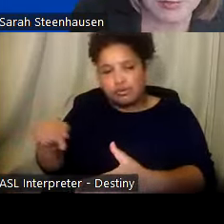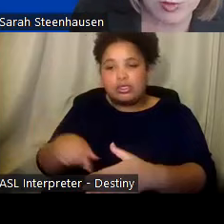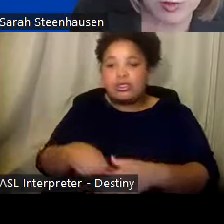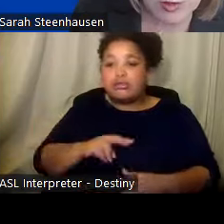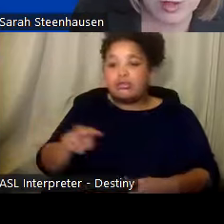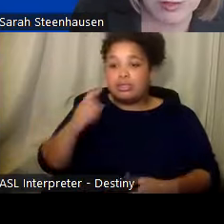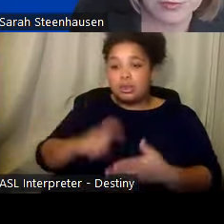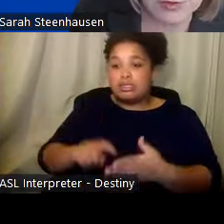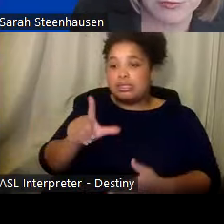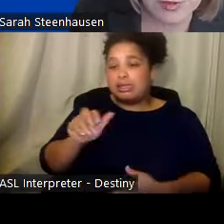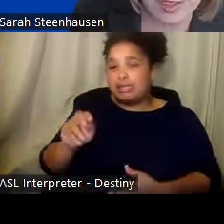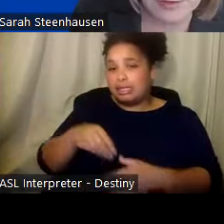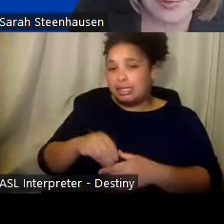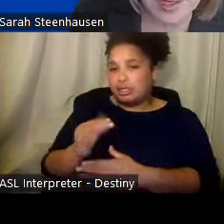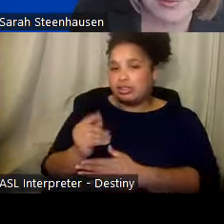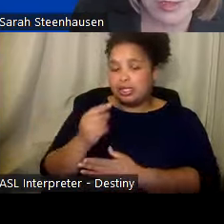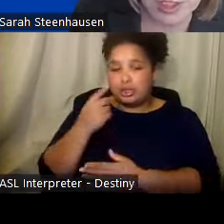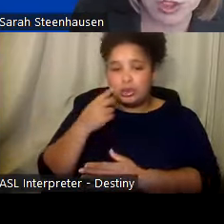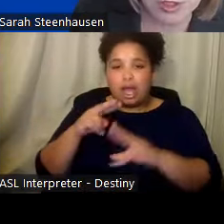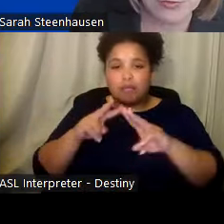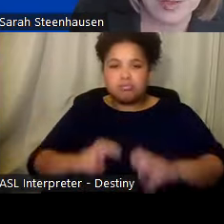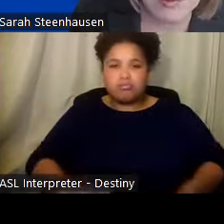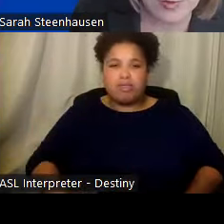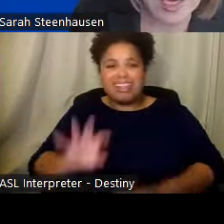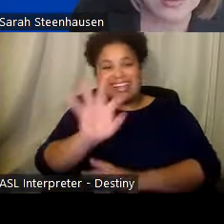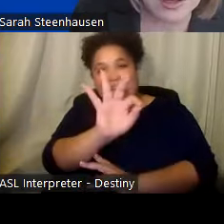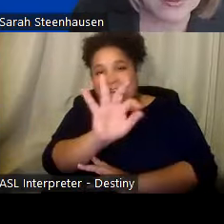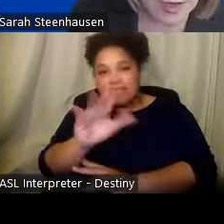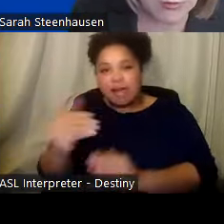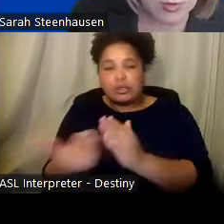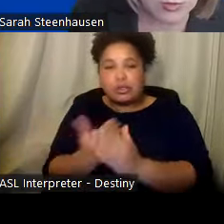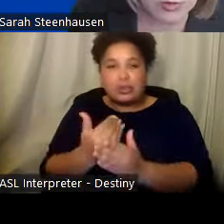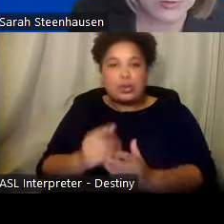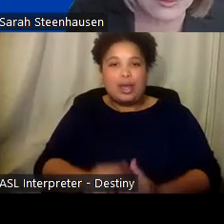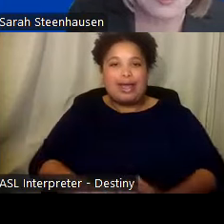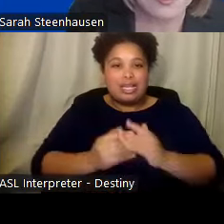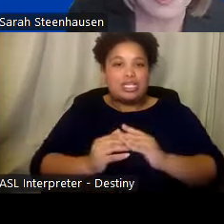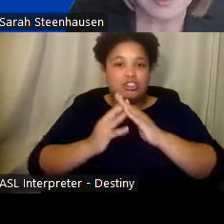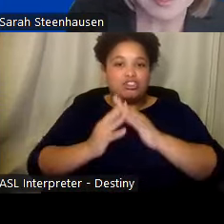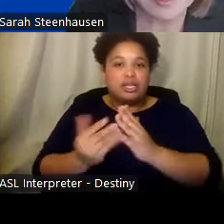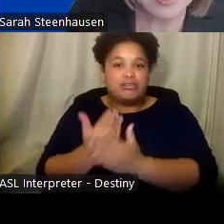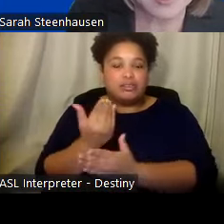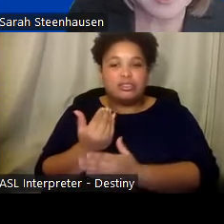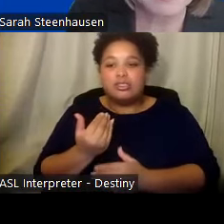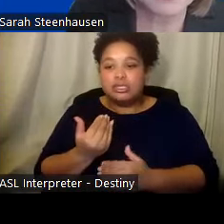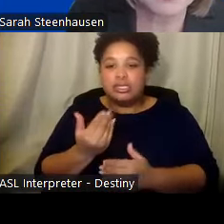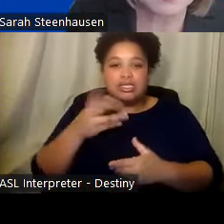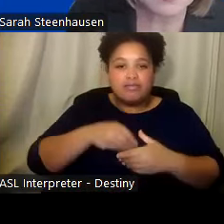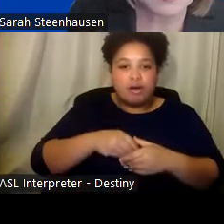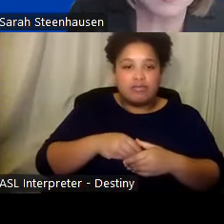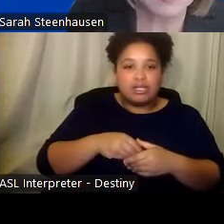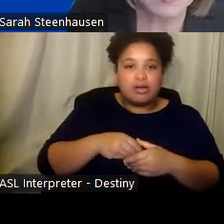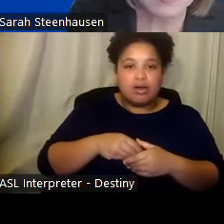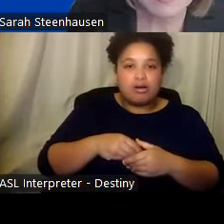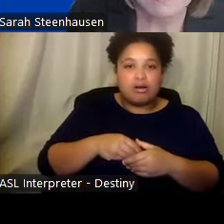actually explore all of the different 95 new initiatives that we have in our 5 bold goals. Next slide, please.